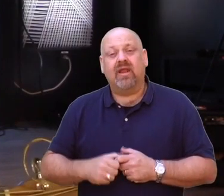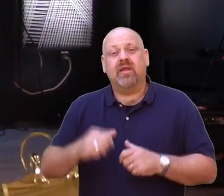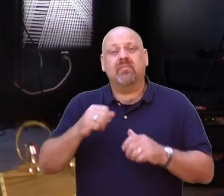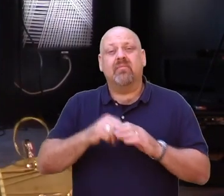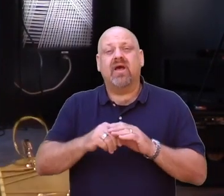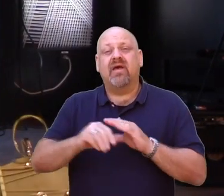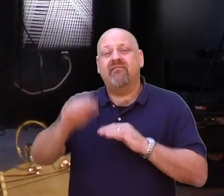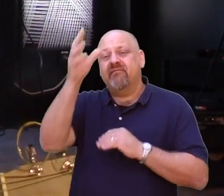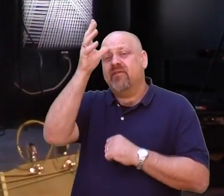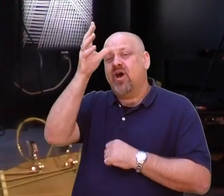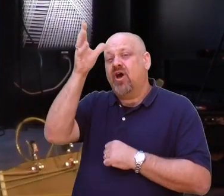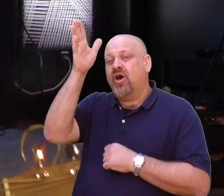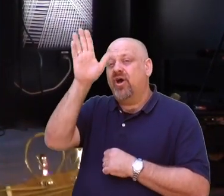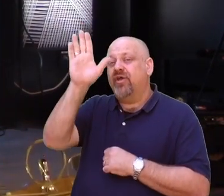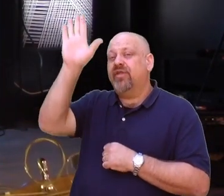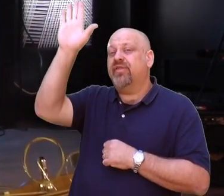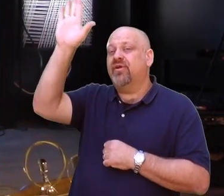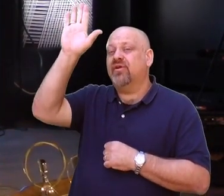And in my